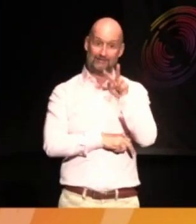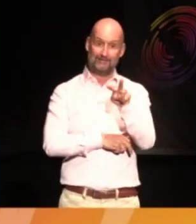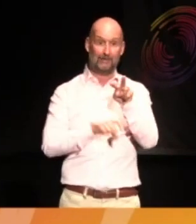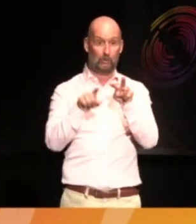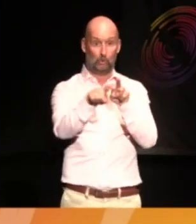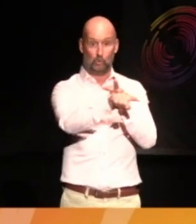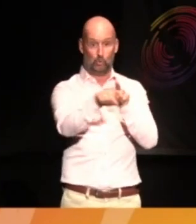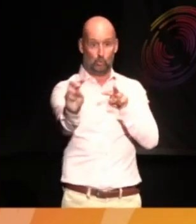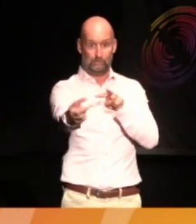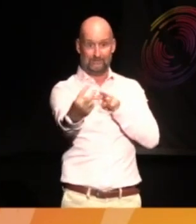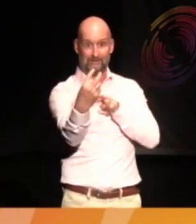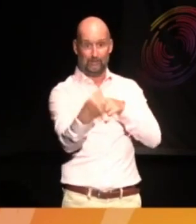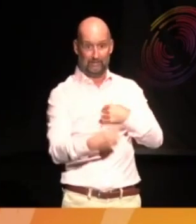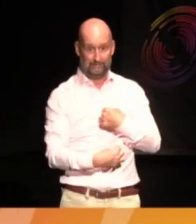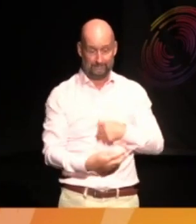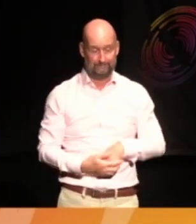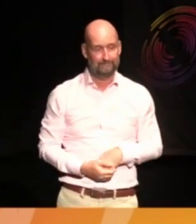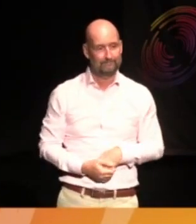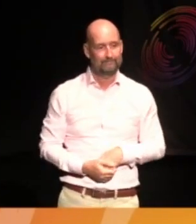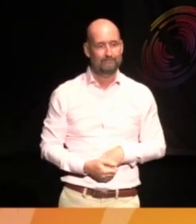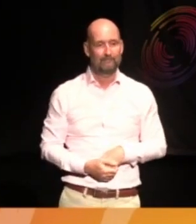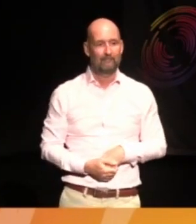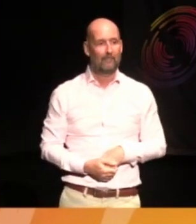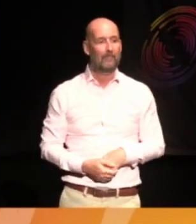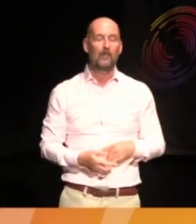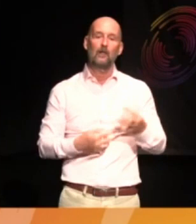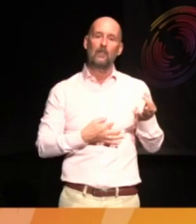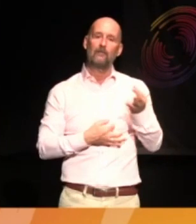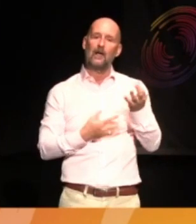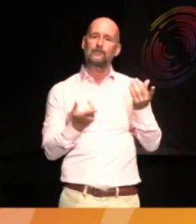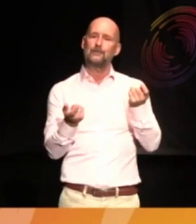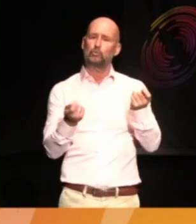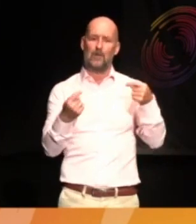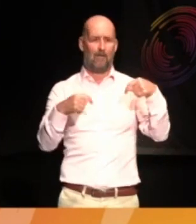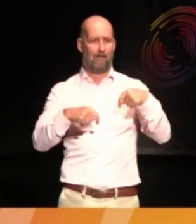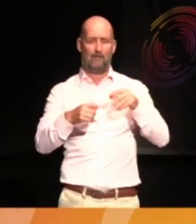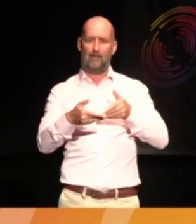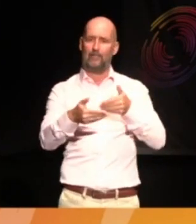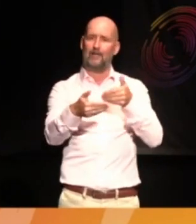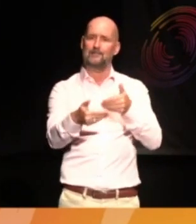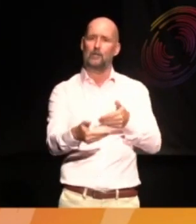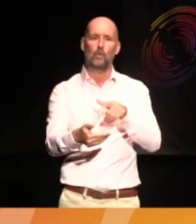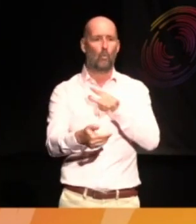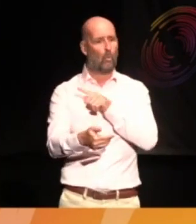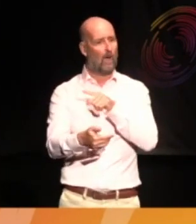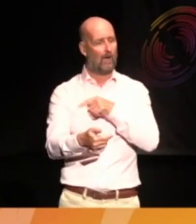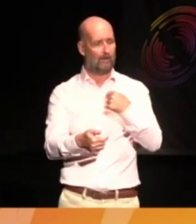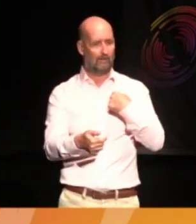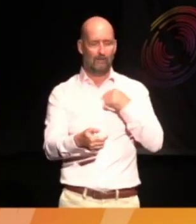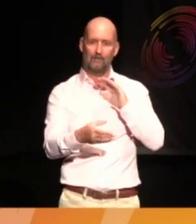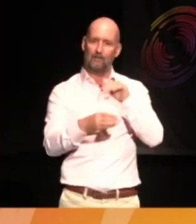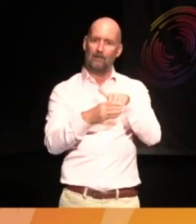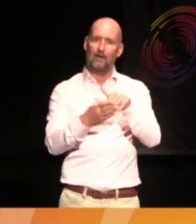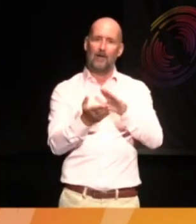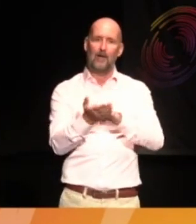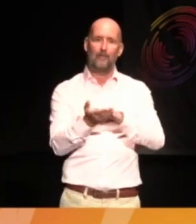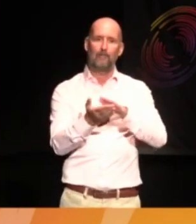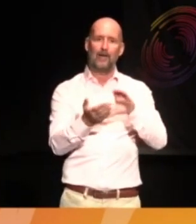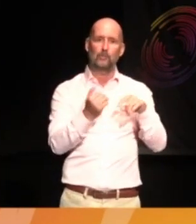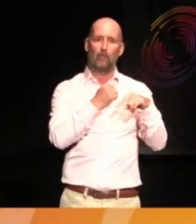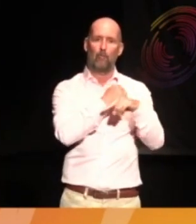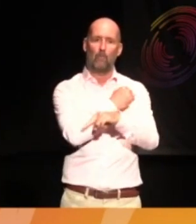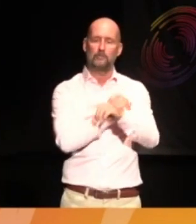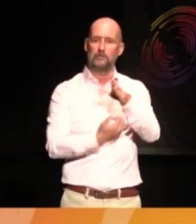Me? I think I was asked to chair this session because I'd been part of the Manchester Poverty Truth